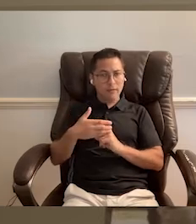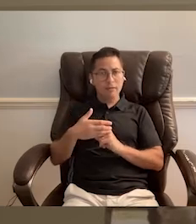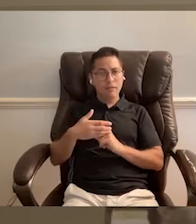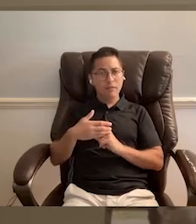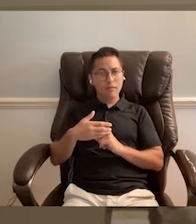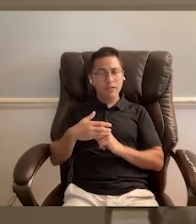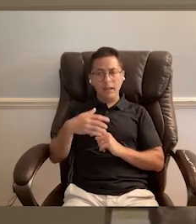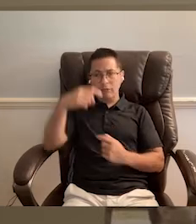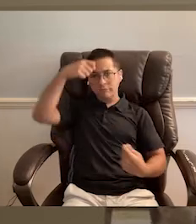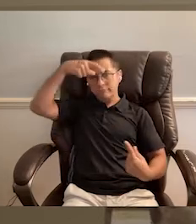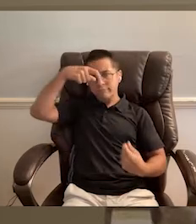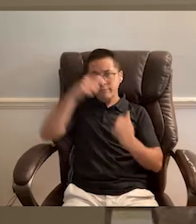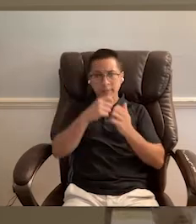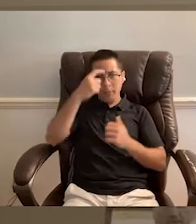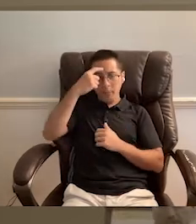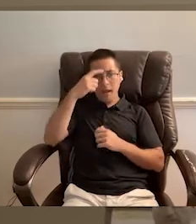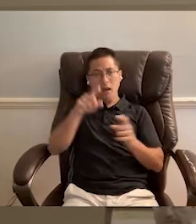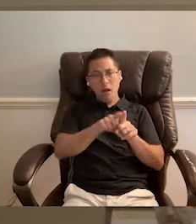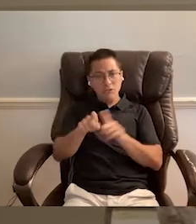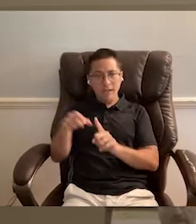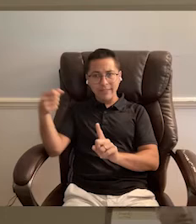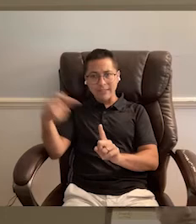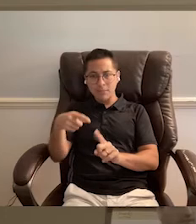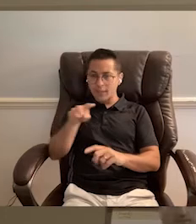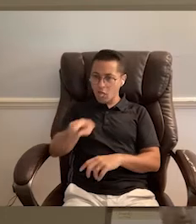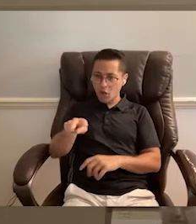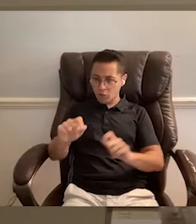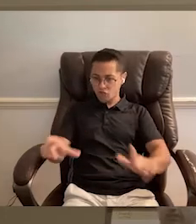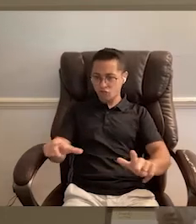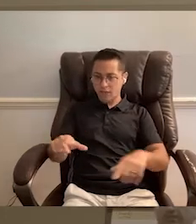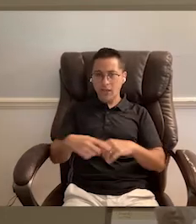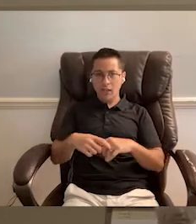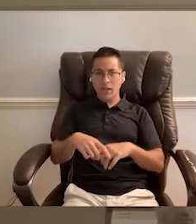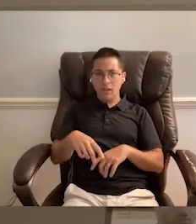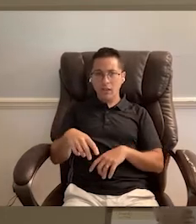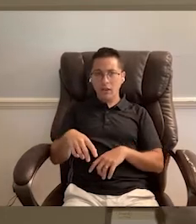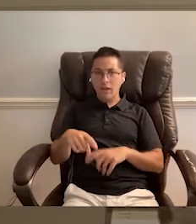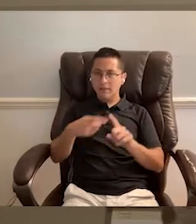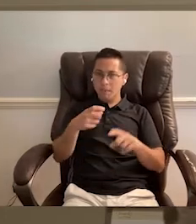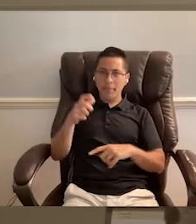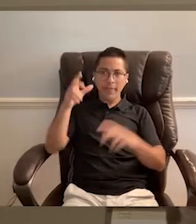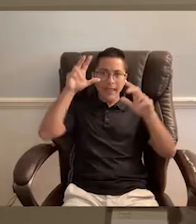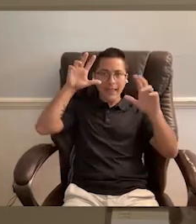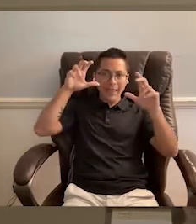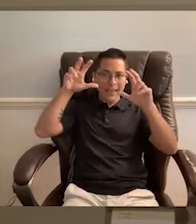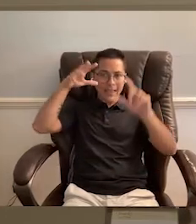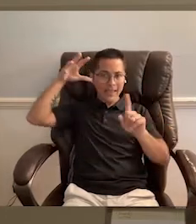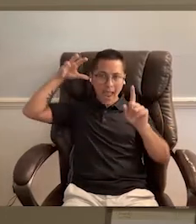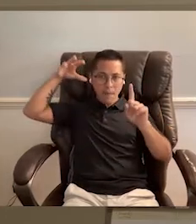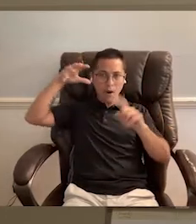there, and it was successfully actually doing a lot of activities of daily living without touching anything, purely from the brain